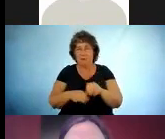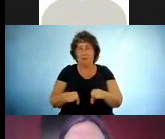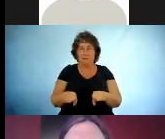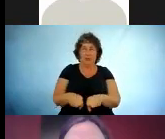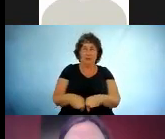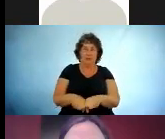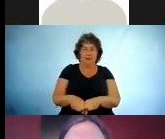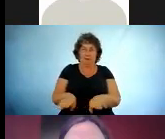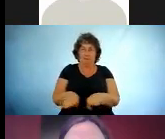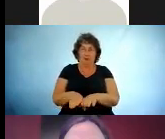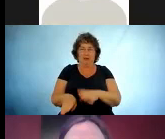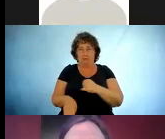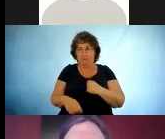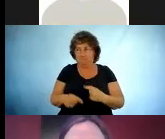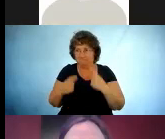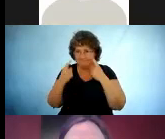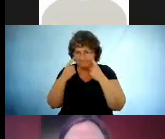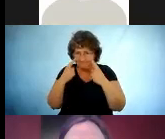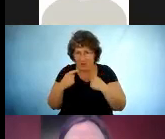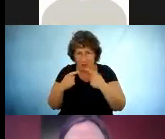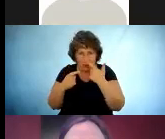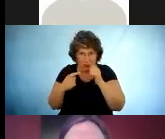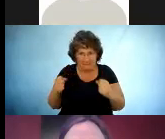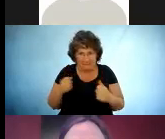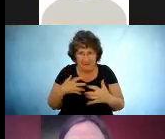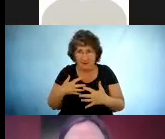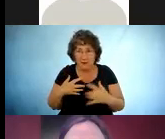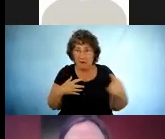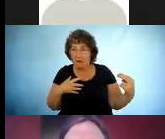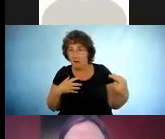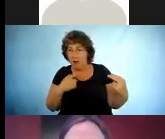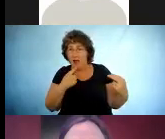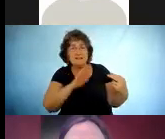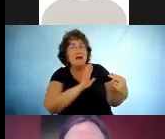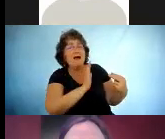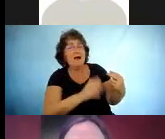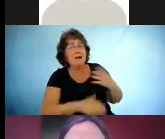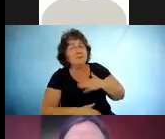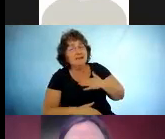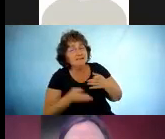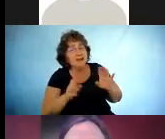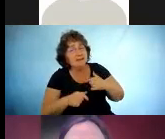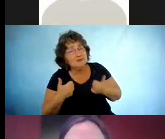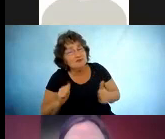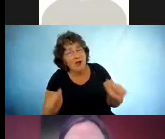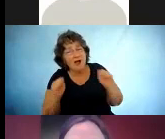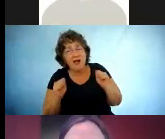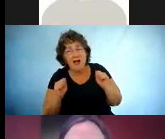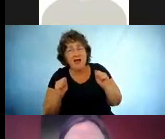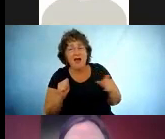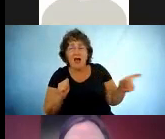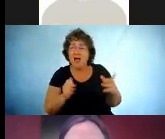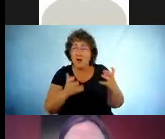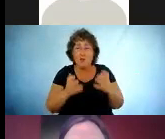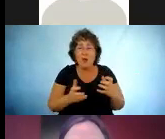I said, please let me try, sir. This looks like a blast, not like making those crowns from old